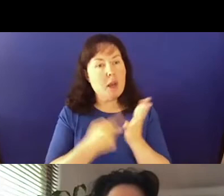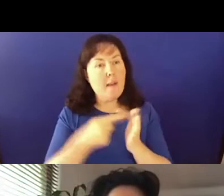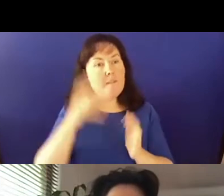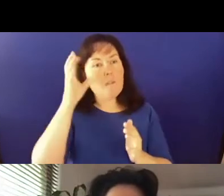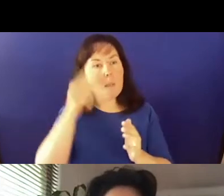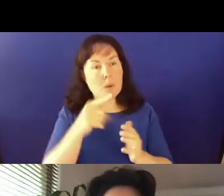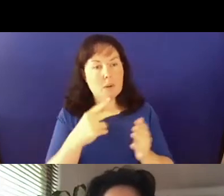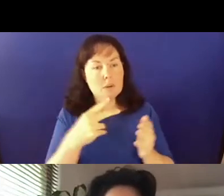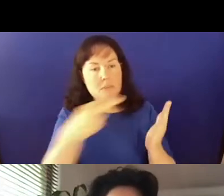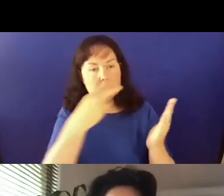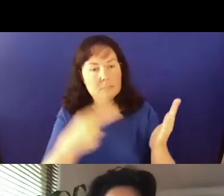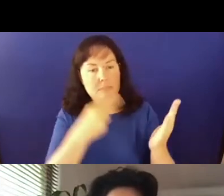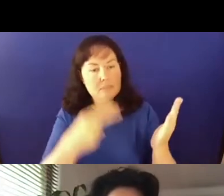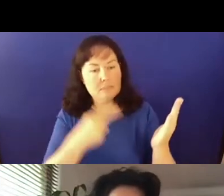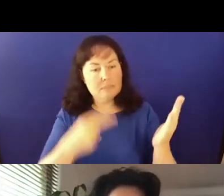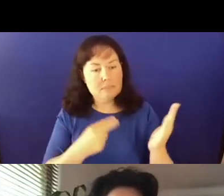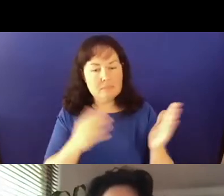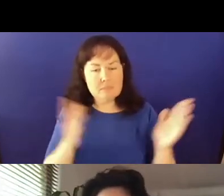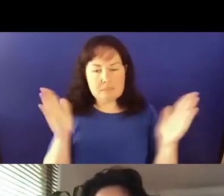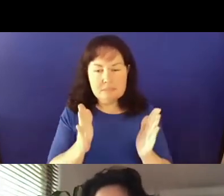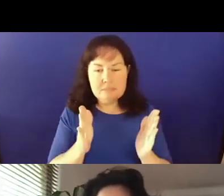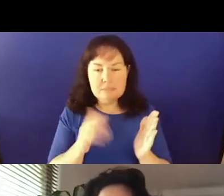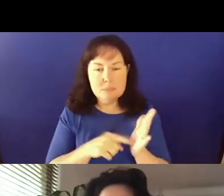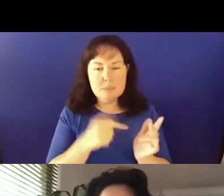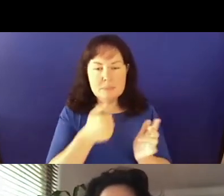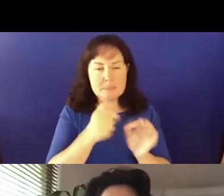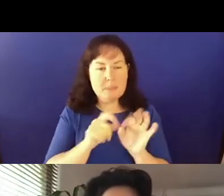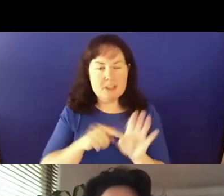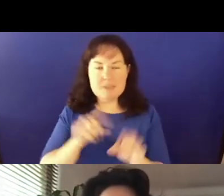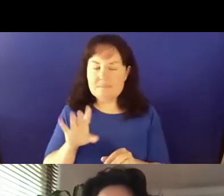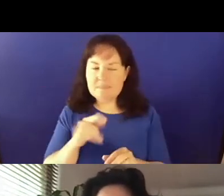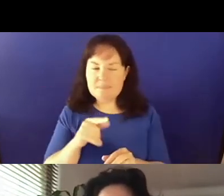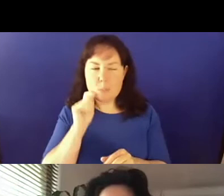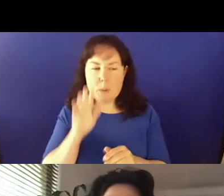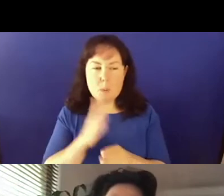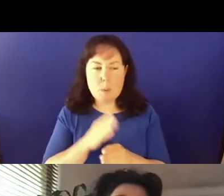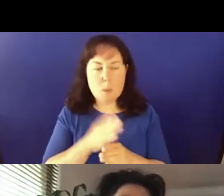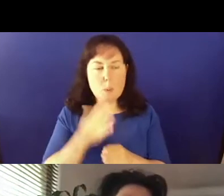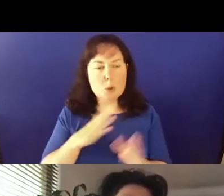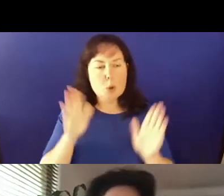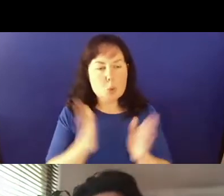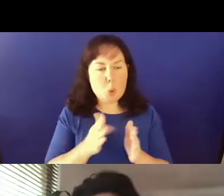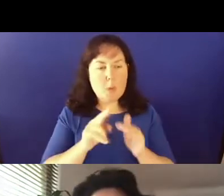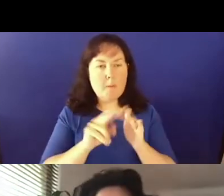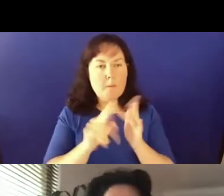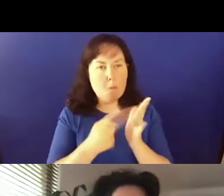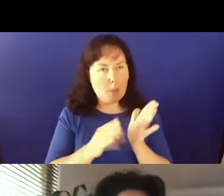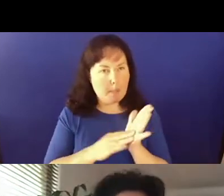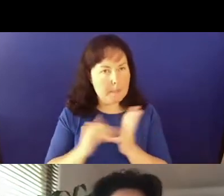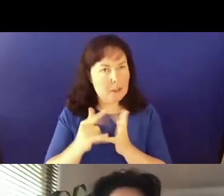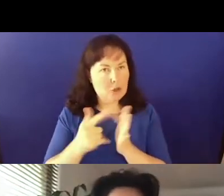we really are looking for stories that fit that form and that short form series content, and that can be episodic or that